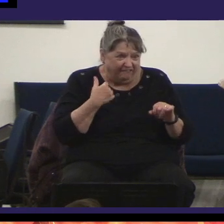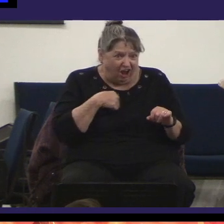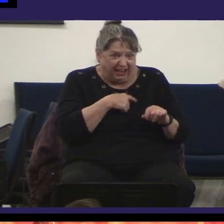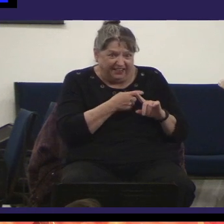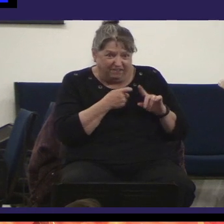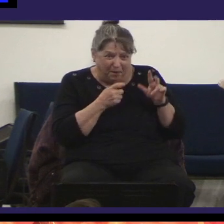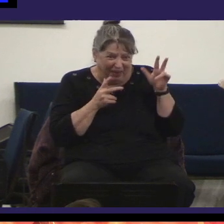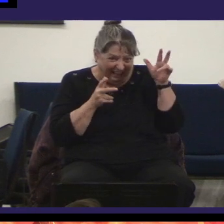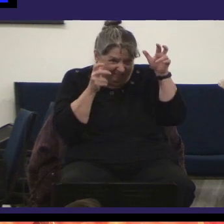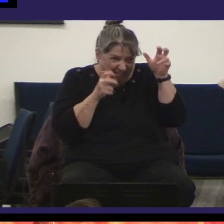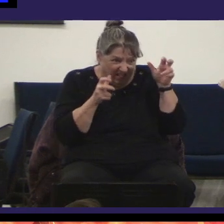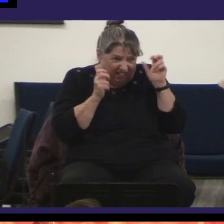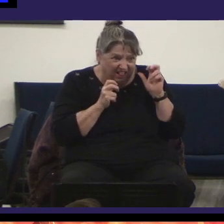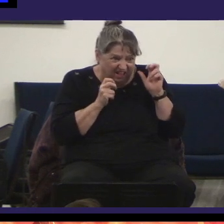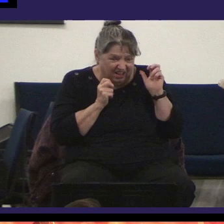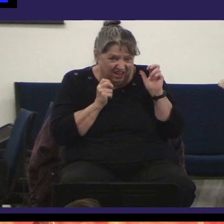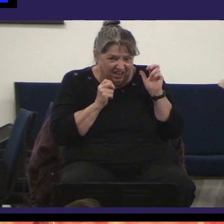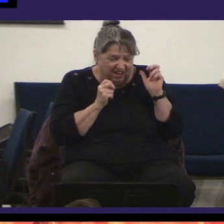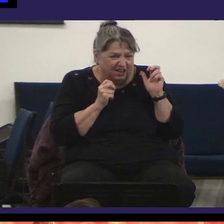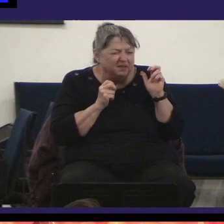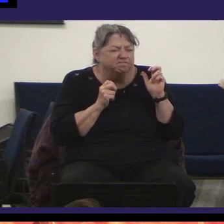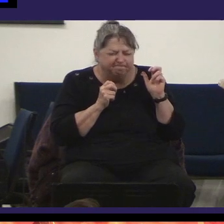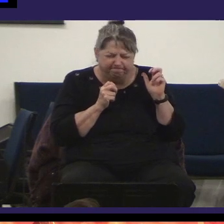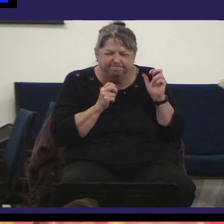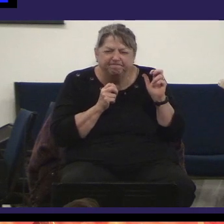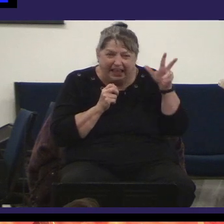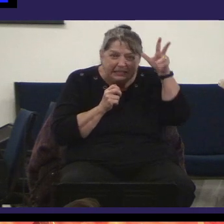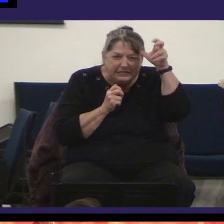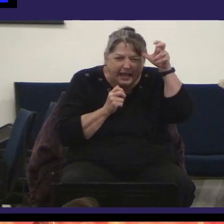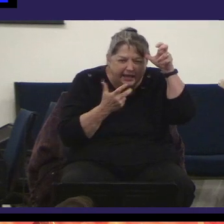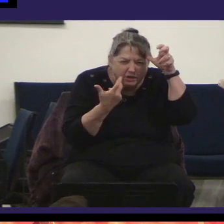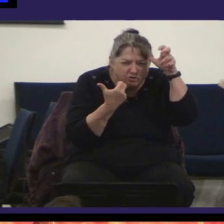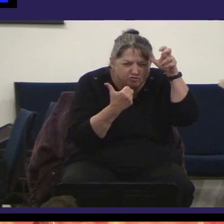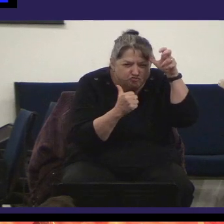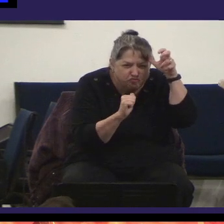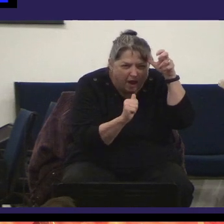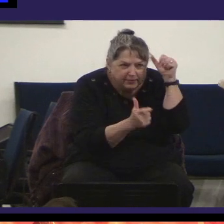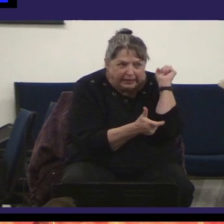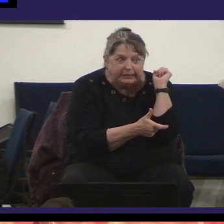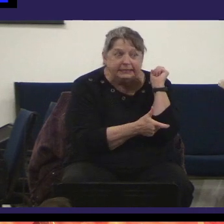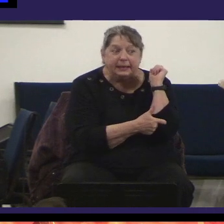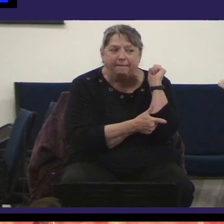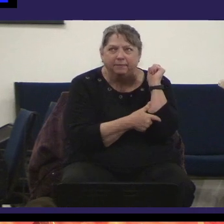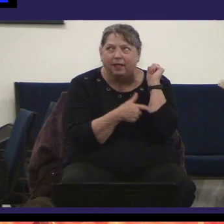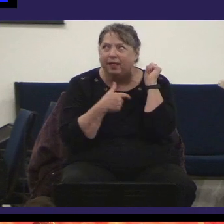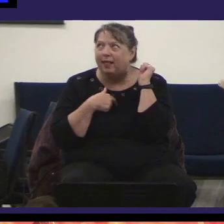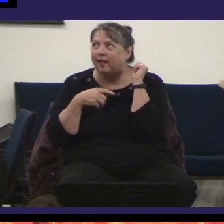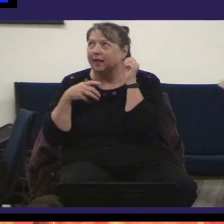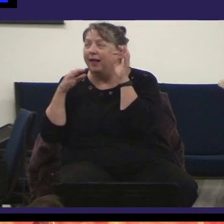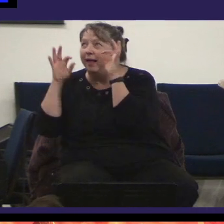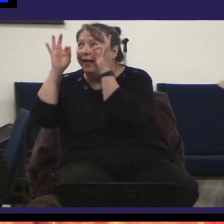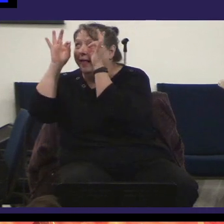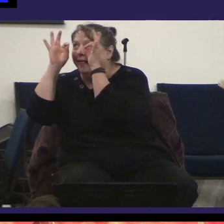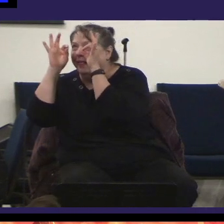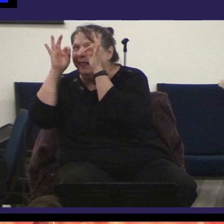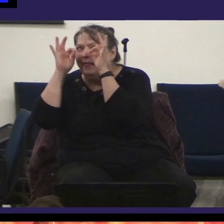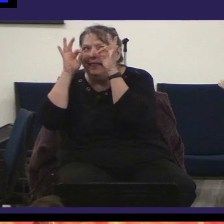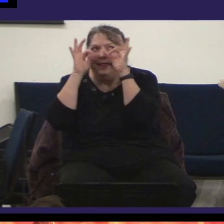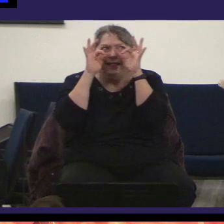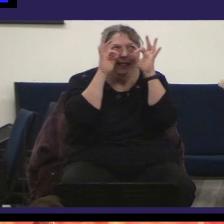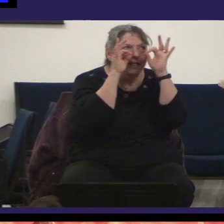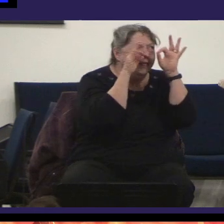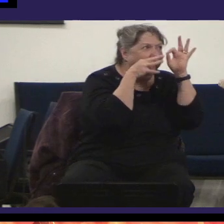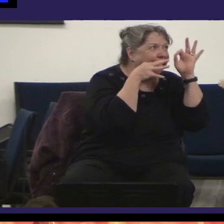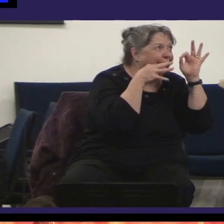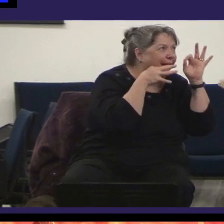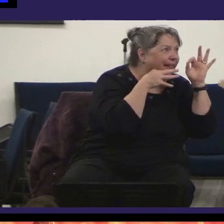Satan gets us. He'll go for us with temptation through the flesh, or as what he